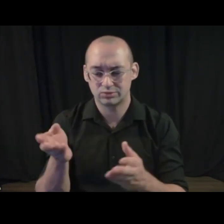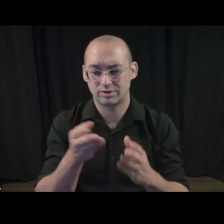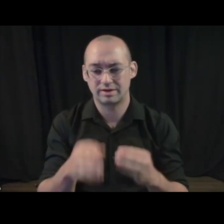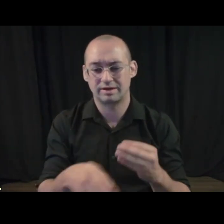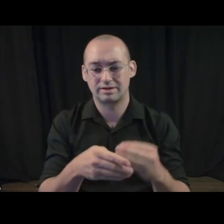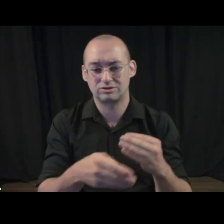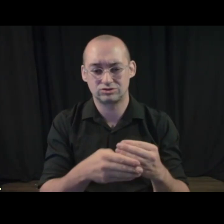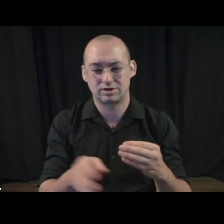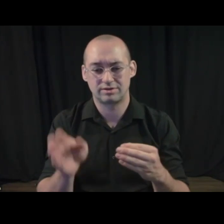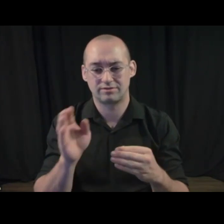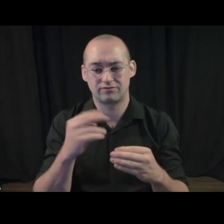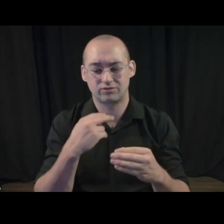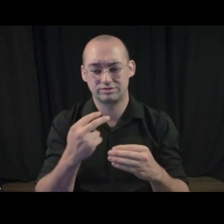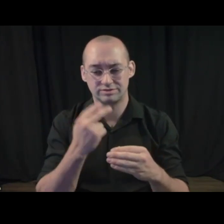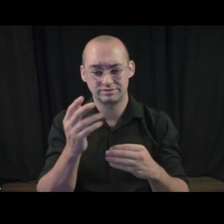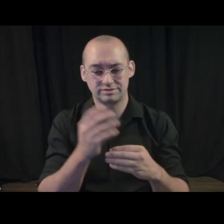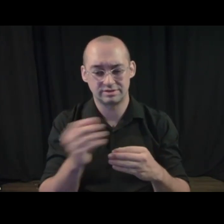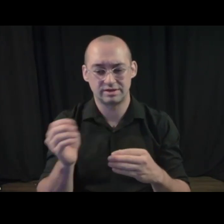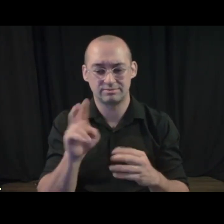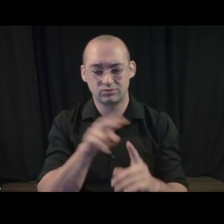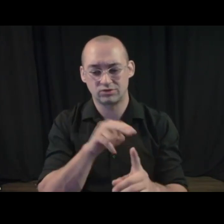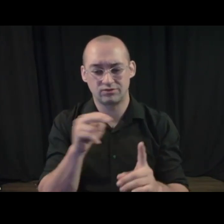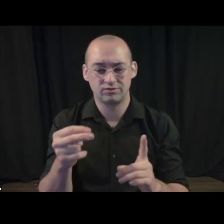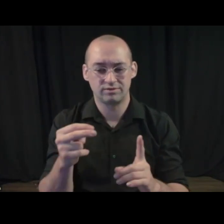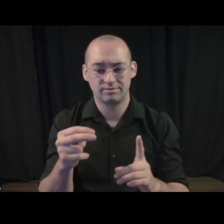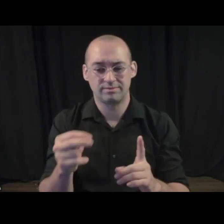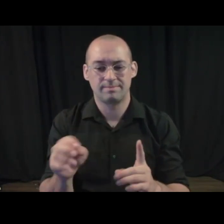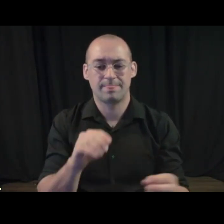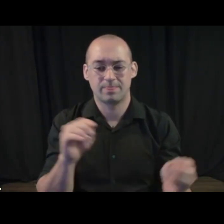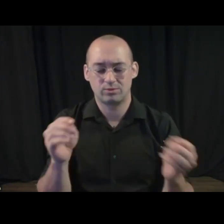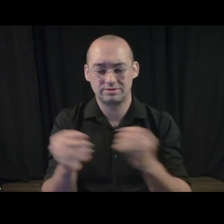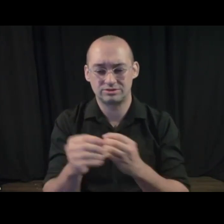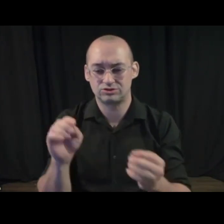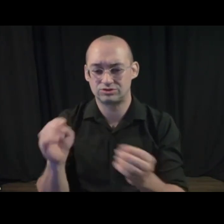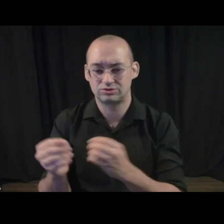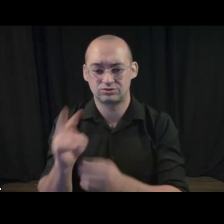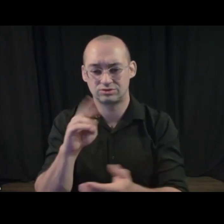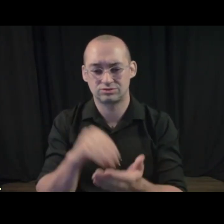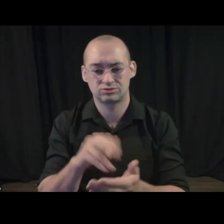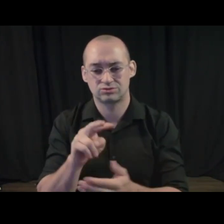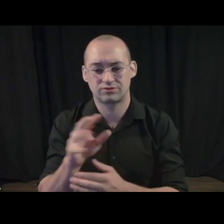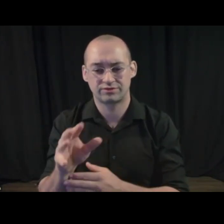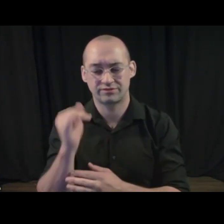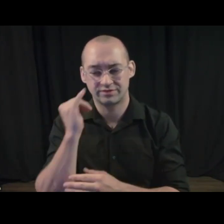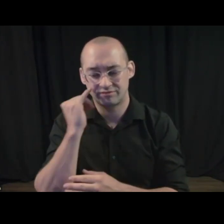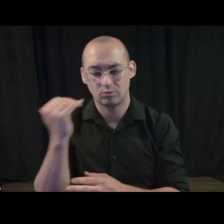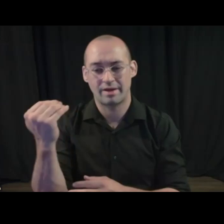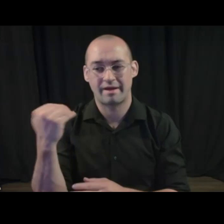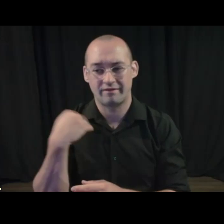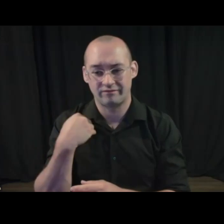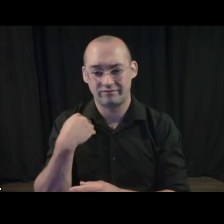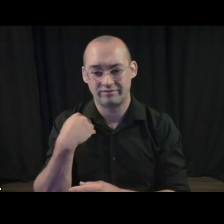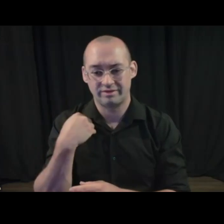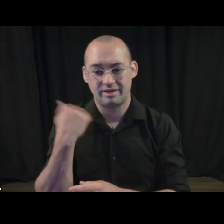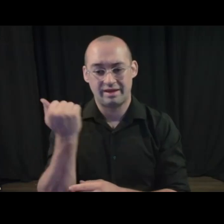additional voices and perspectives and organizations in 2025. So if you have anyone